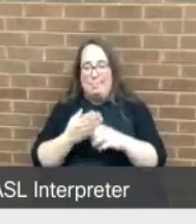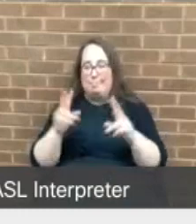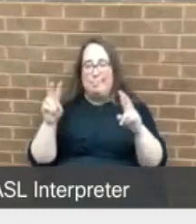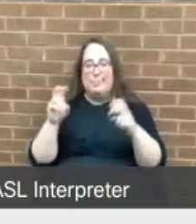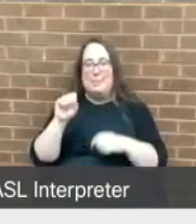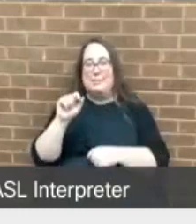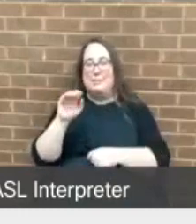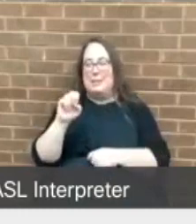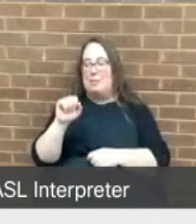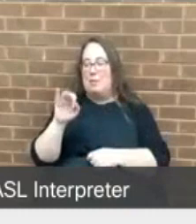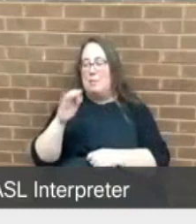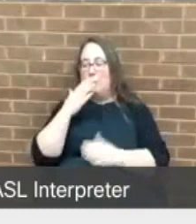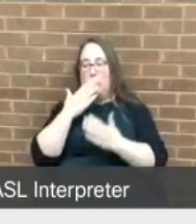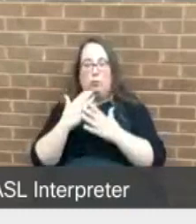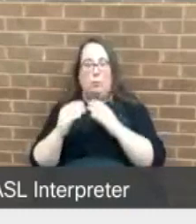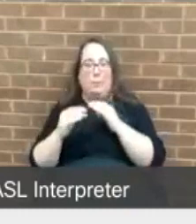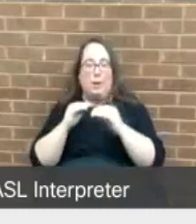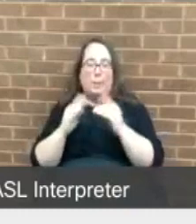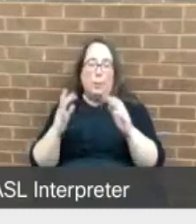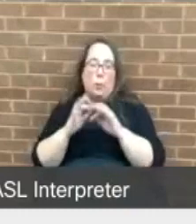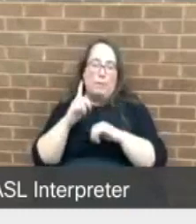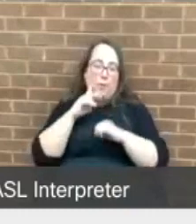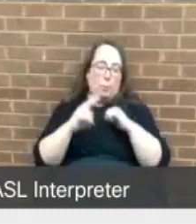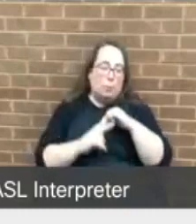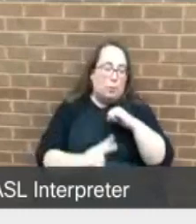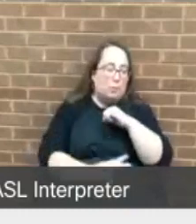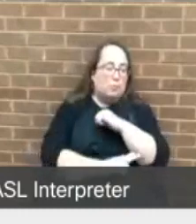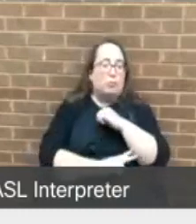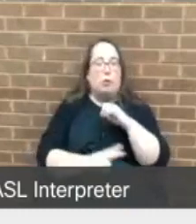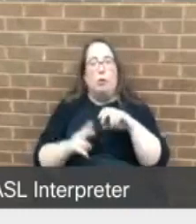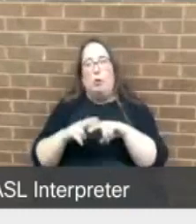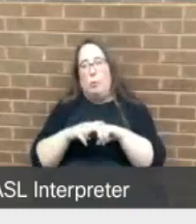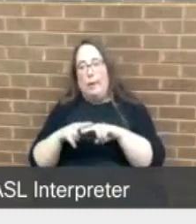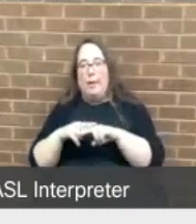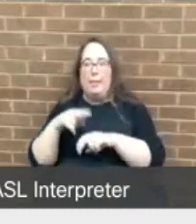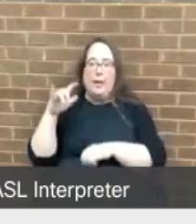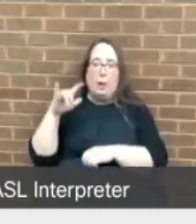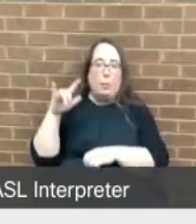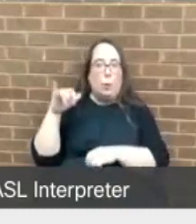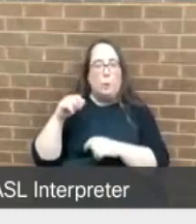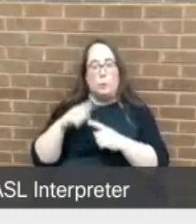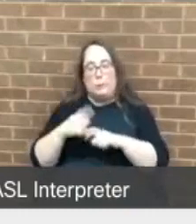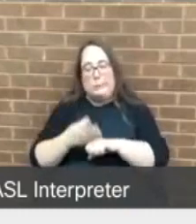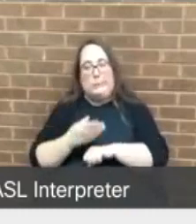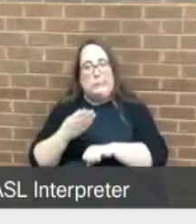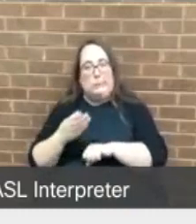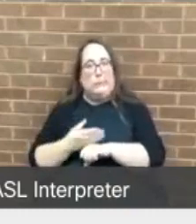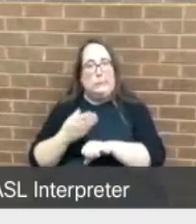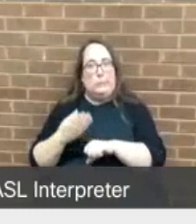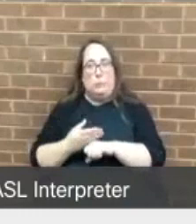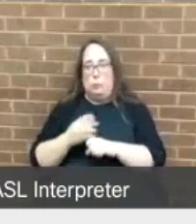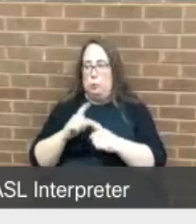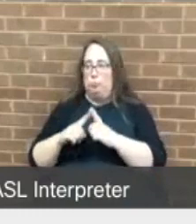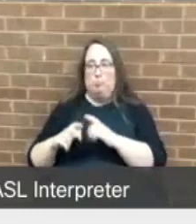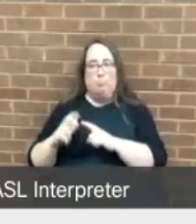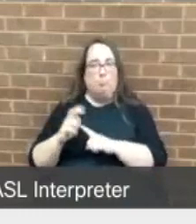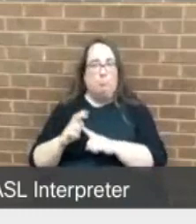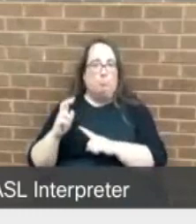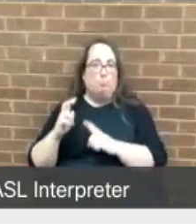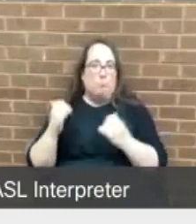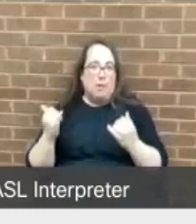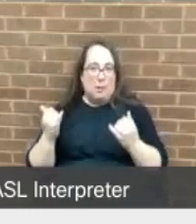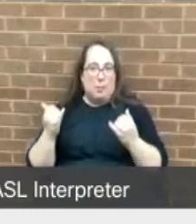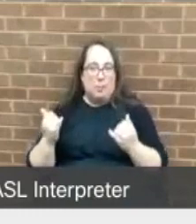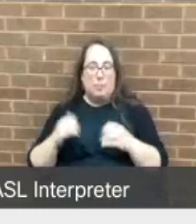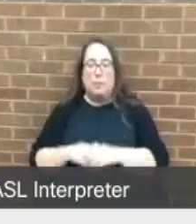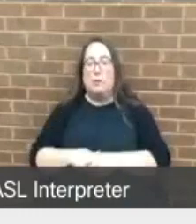it. This funding is critical to bring bridges, rail, port, airport facilities, and other infrastructure into that state of good repair. This